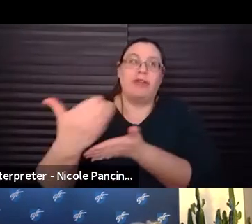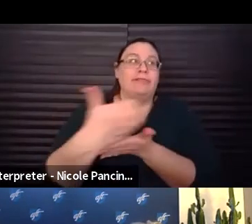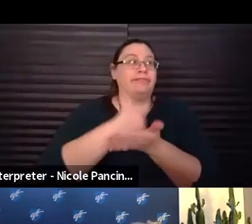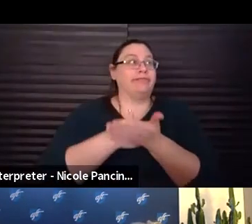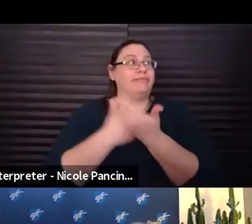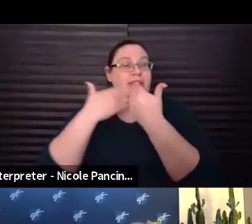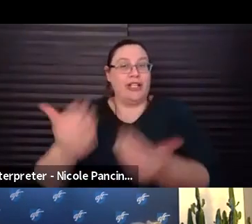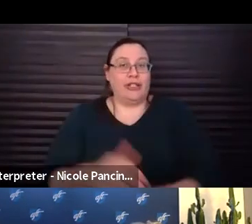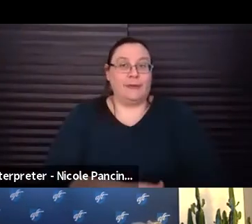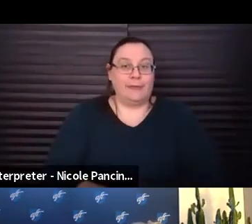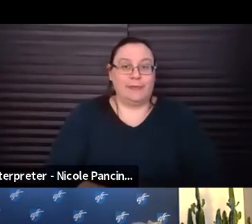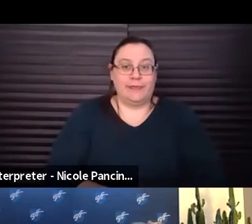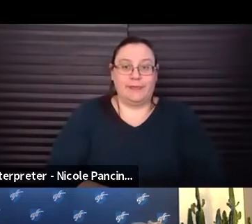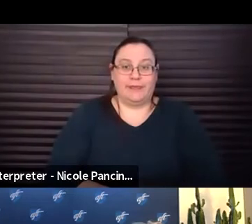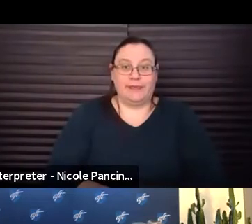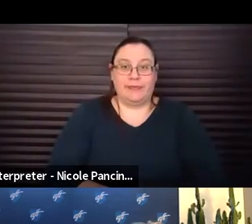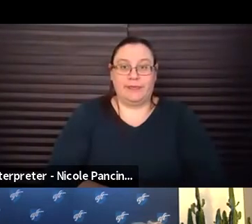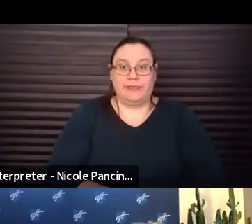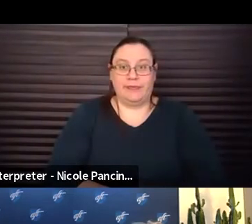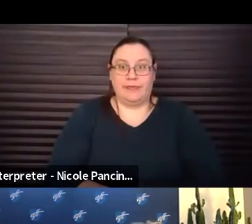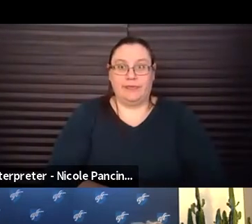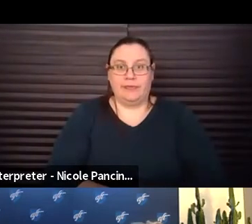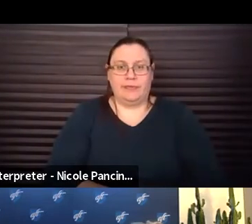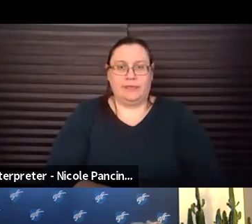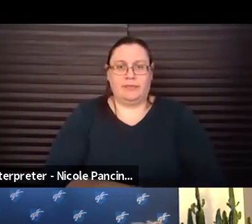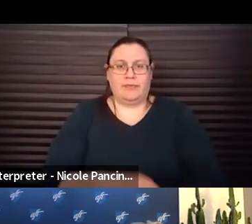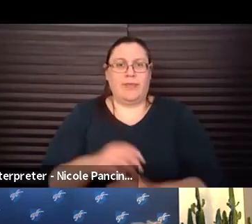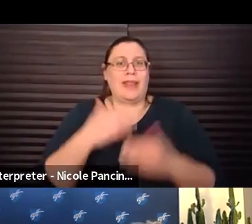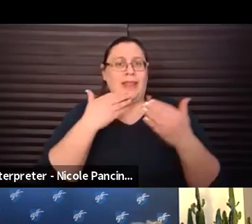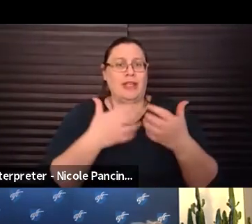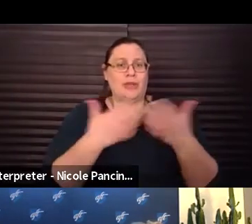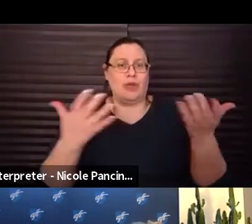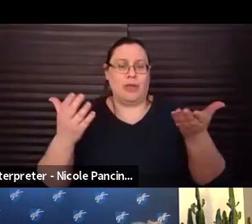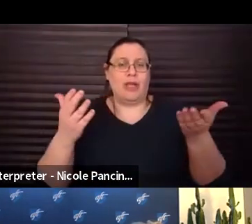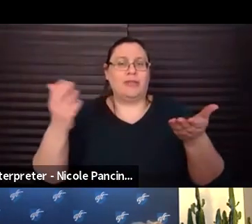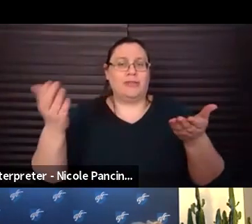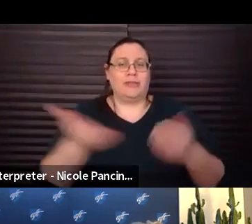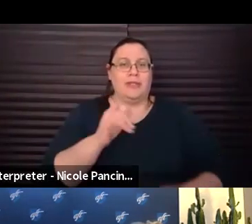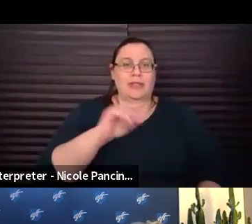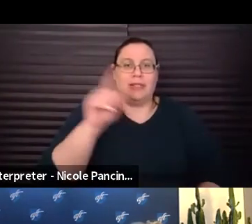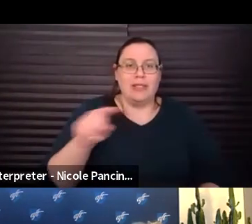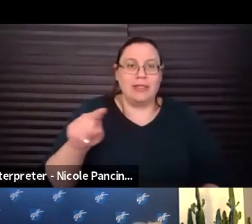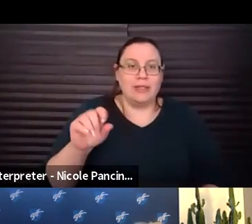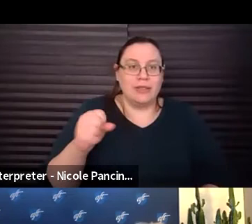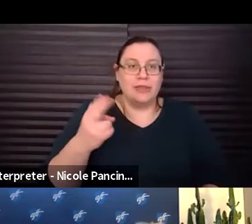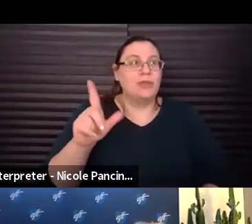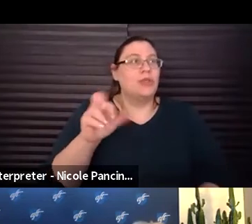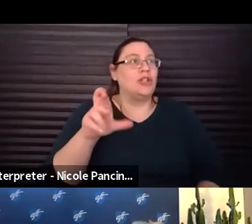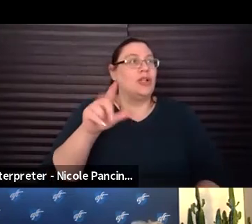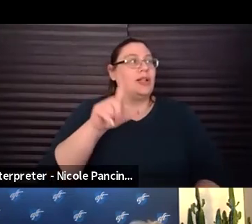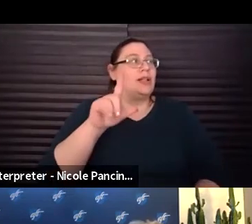you. Thank you very much, Mark. Now time to bring in Liz Shuler. Liz, we've just heard about a lot of very